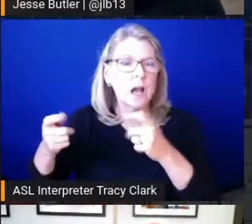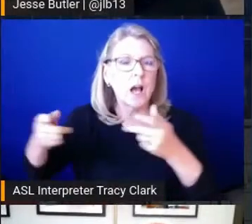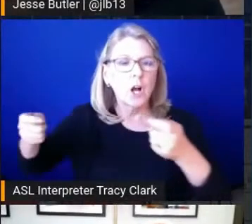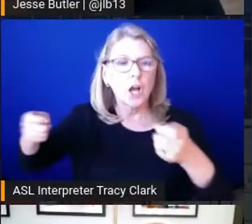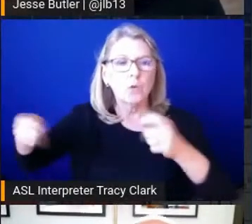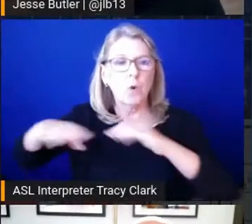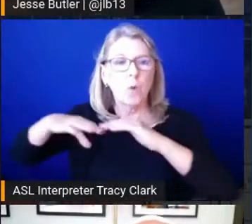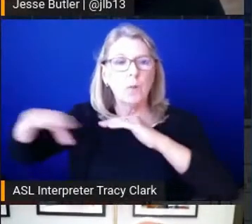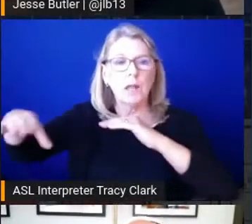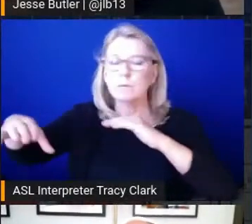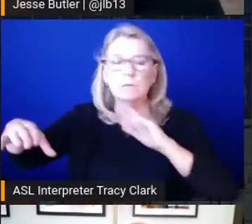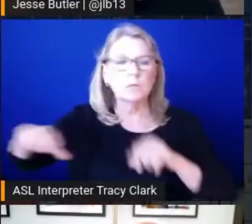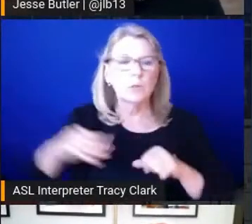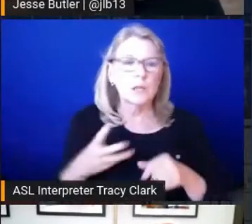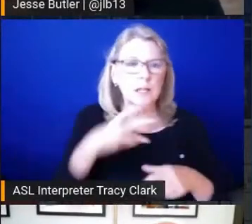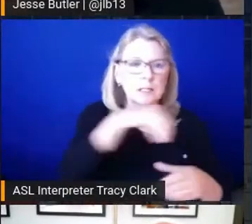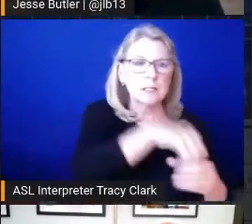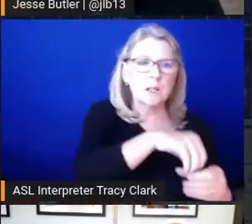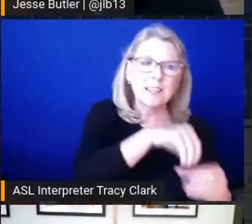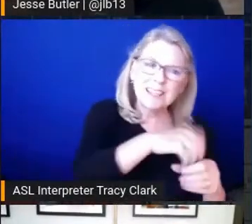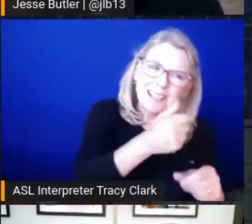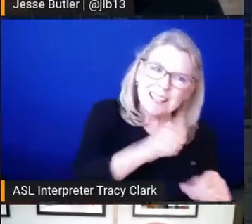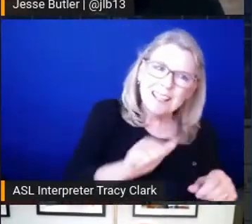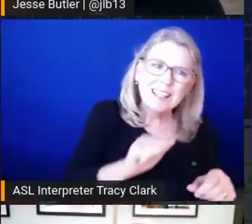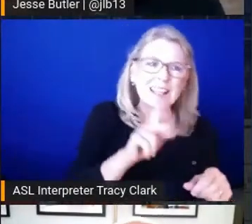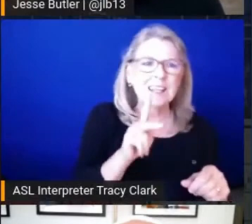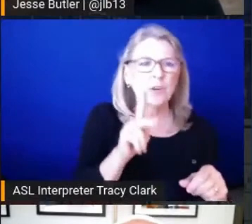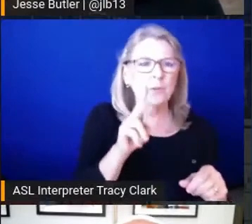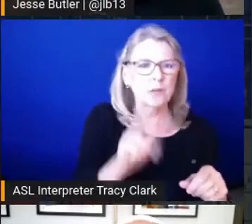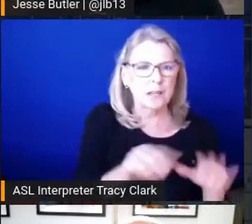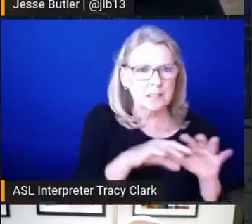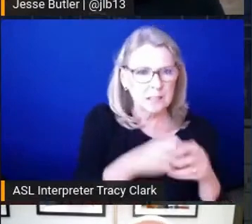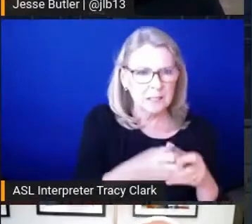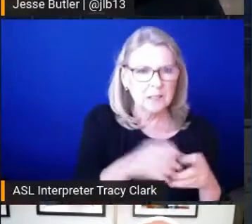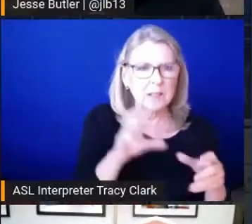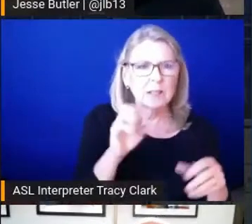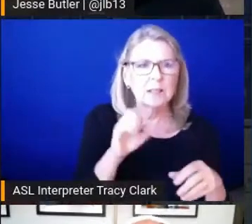Kubernetes cluster in GKE or Azure or running on